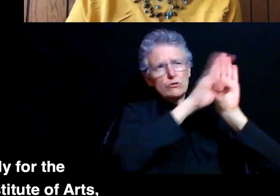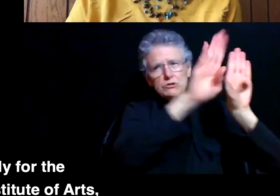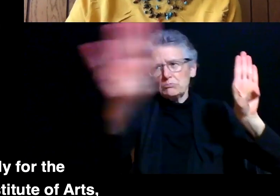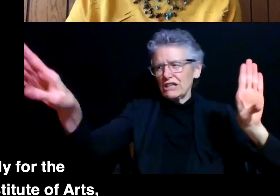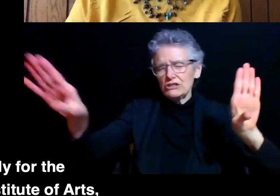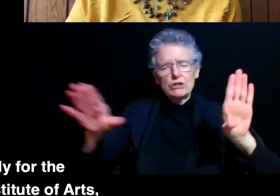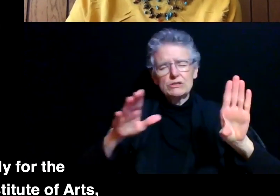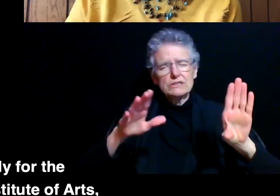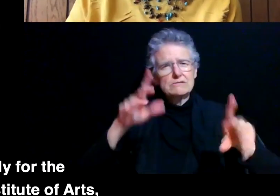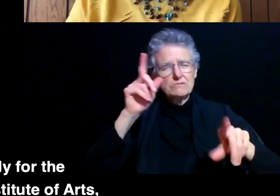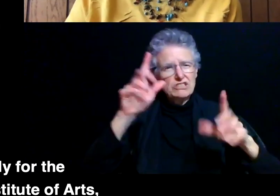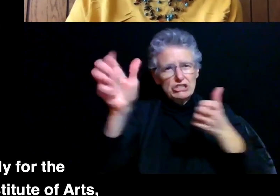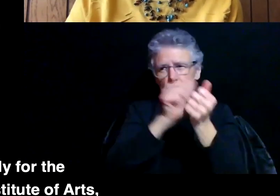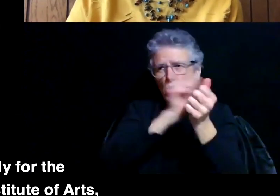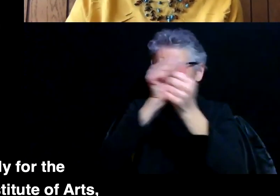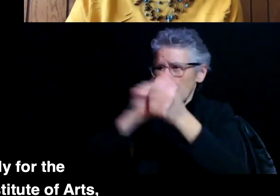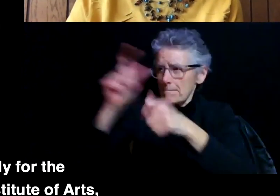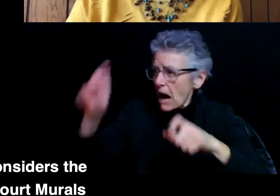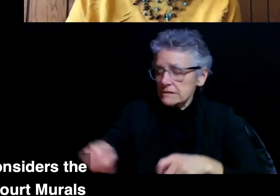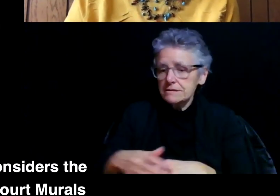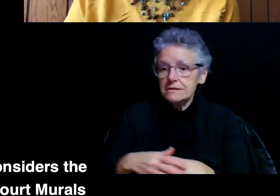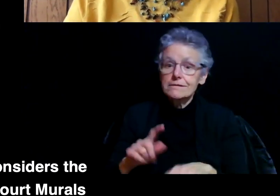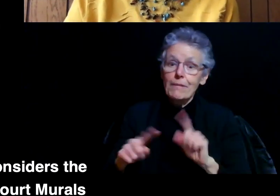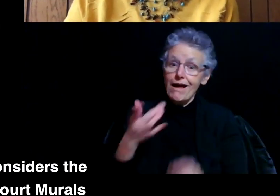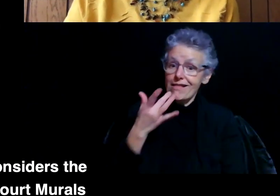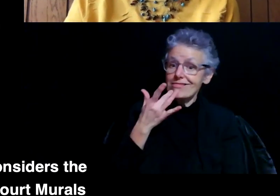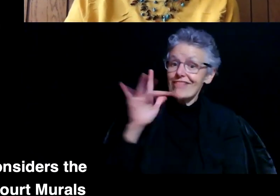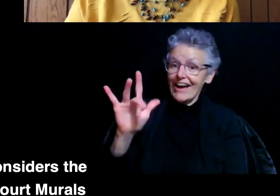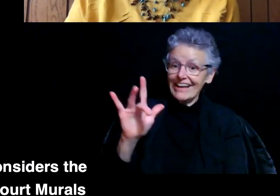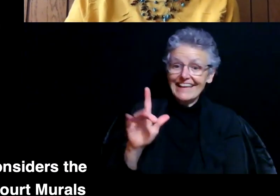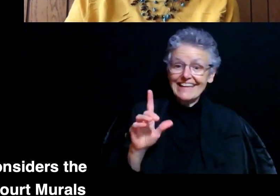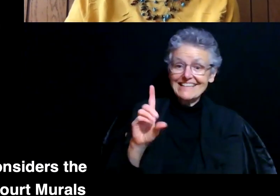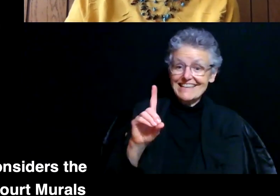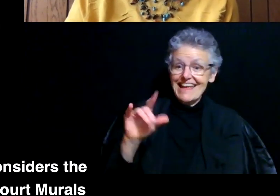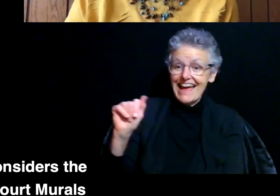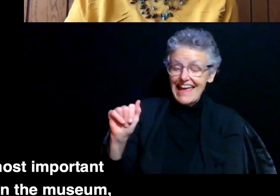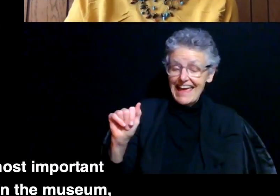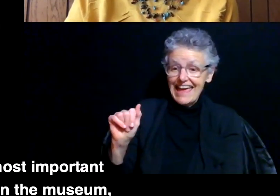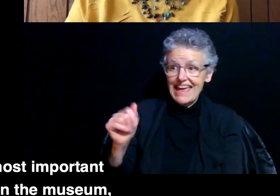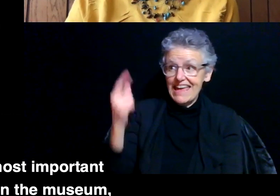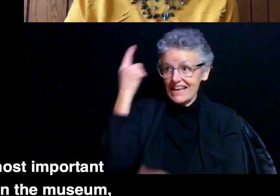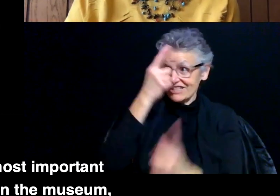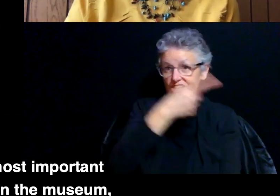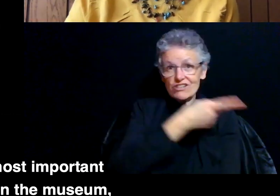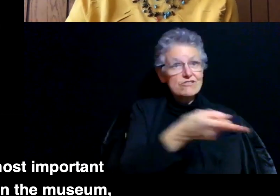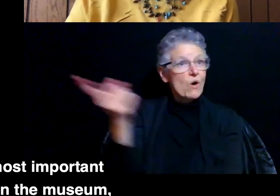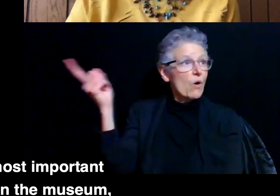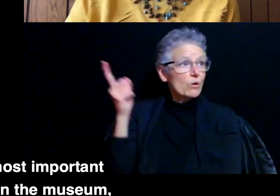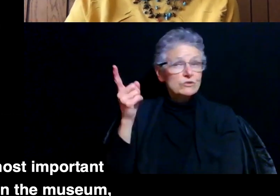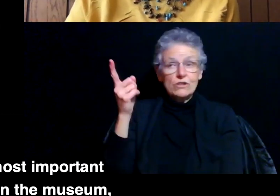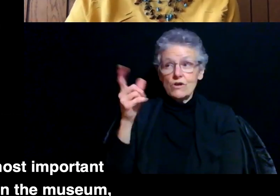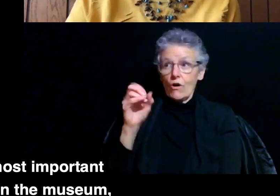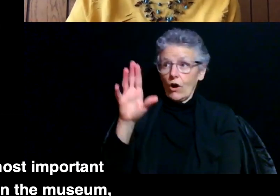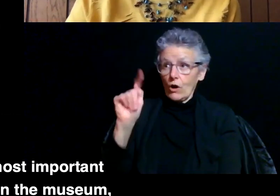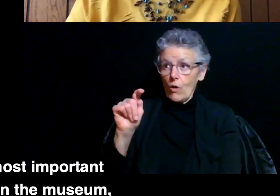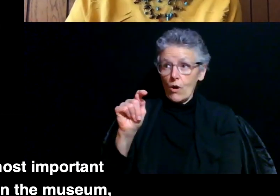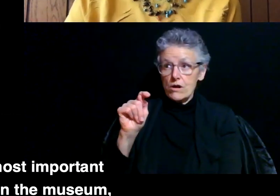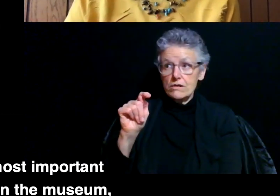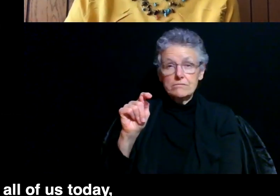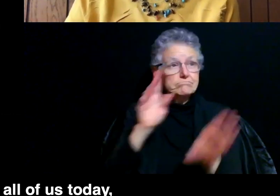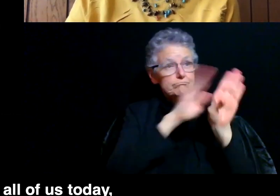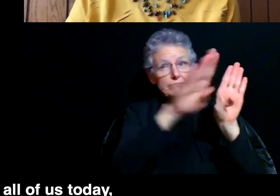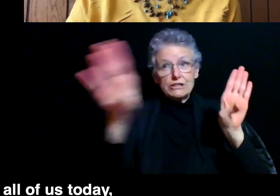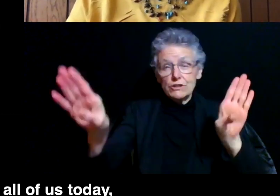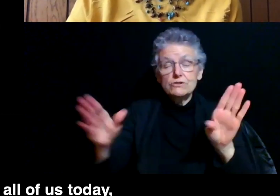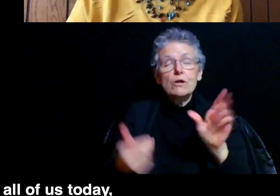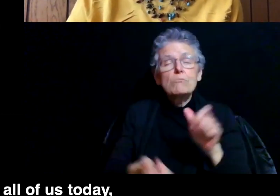Luckily for the Detroit Institute of Arts, which considers the Rivera Court murals to be the most important work of art in the museum,